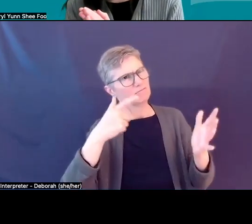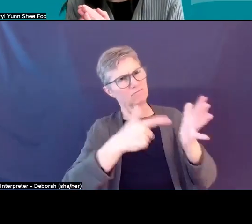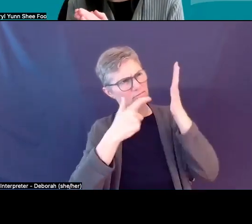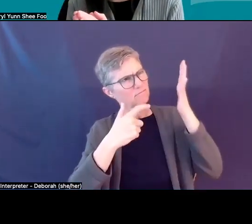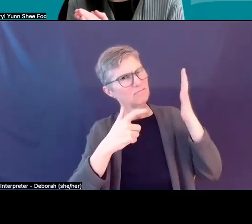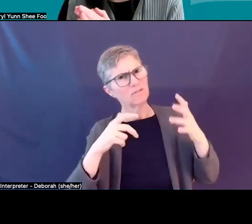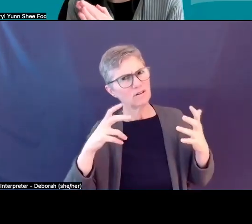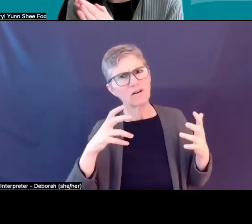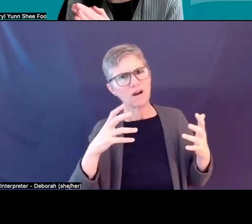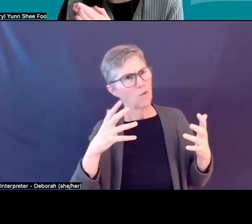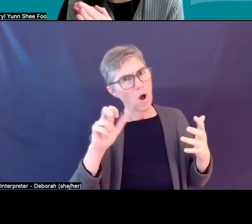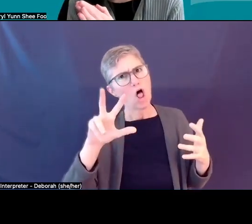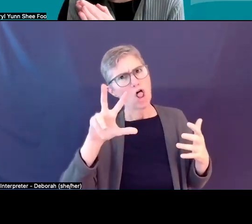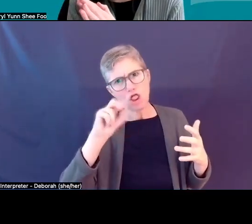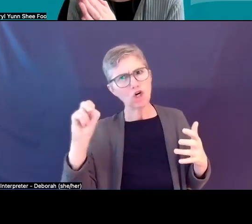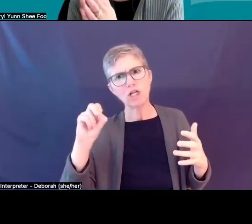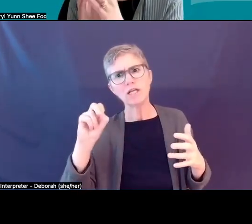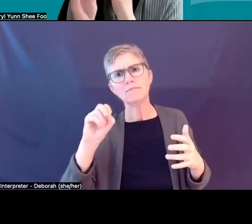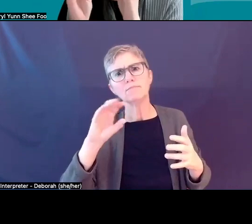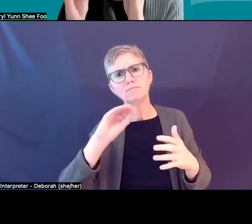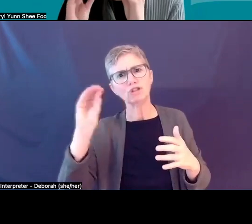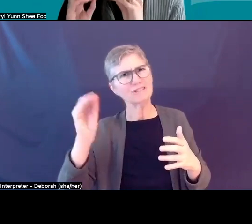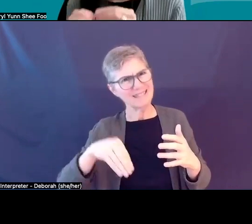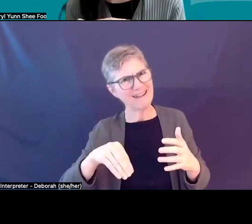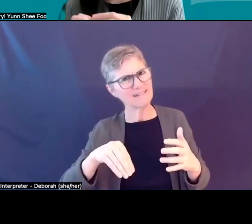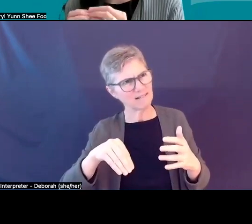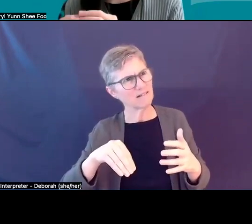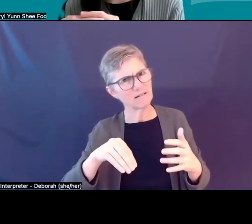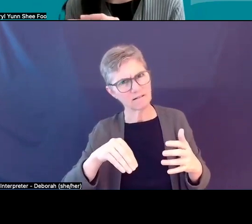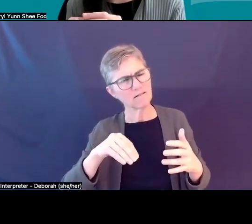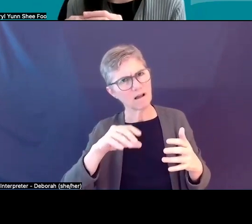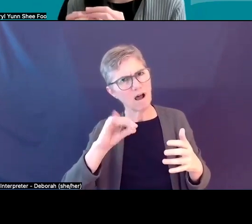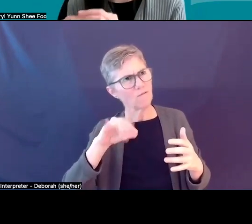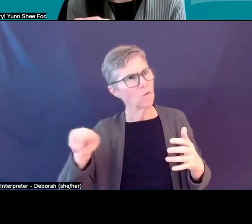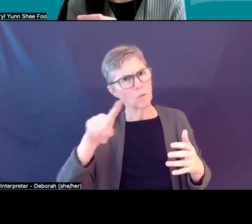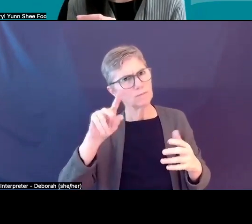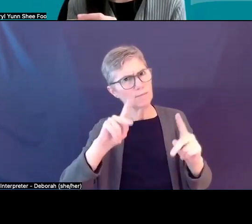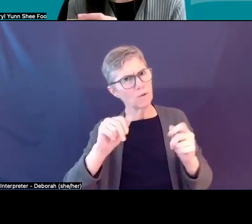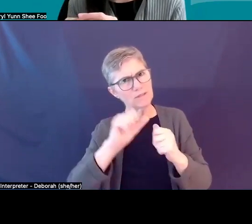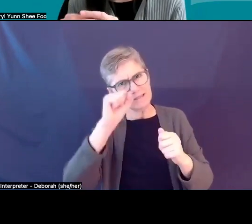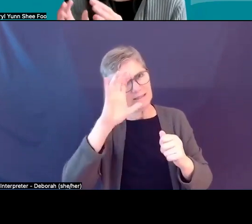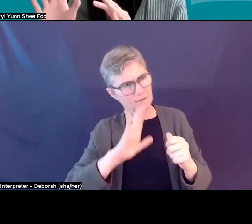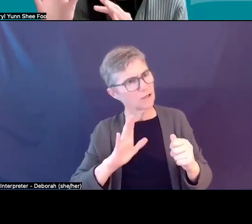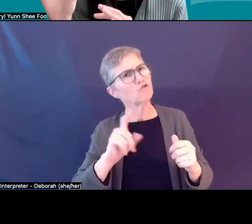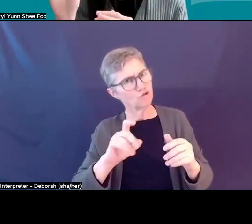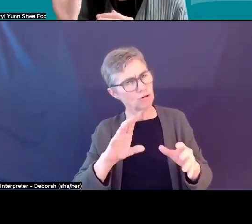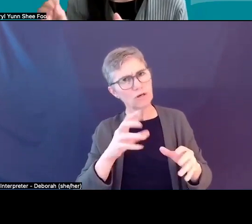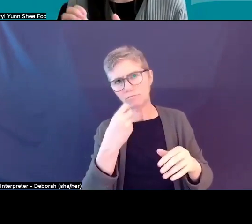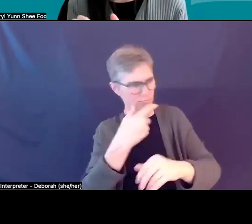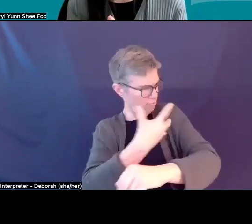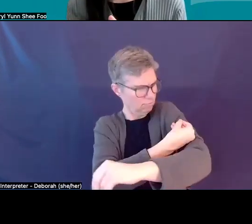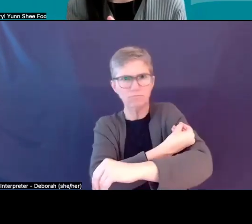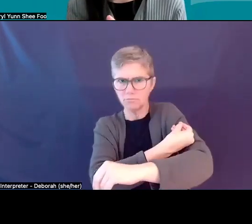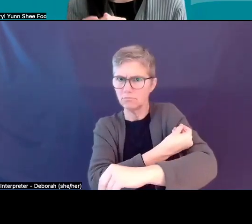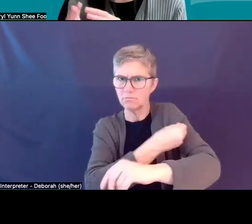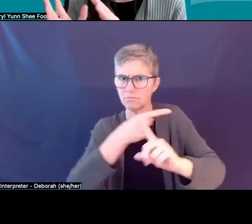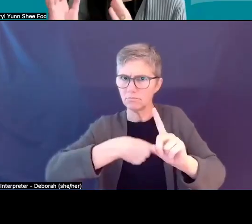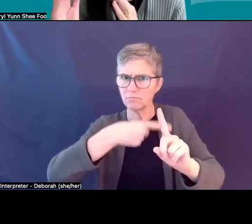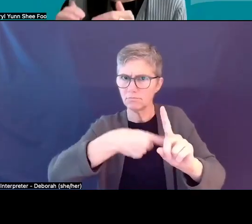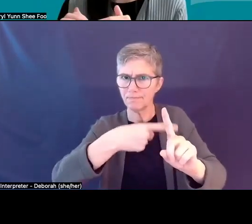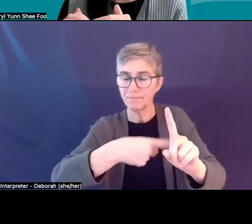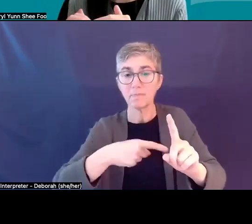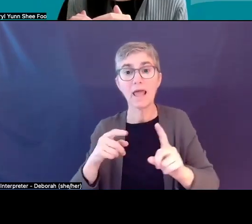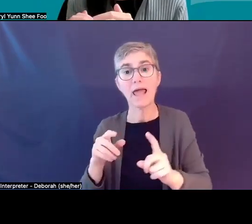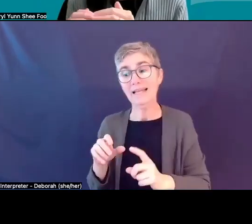of patients with schizophrenia and bipolar disorder to be on a long-acting antipsychotic, and 10% of those